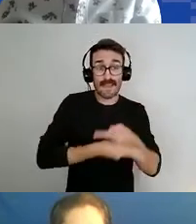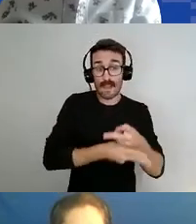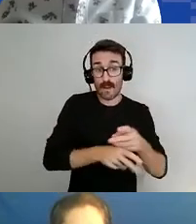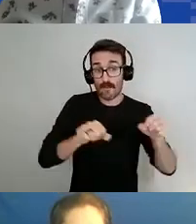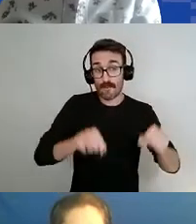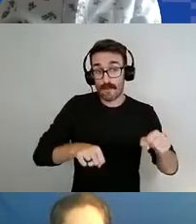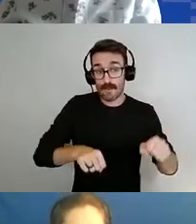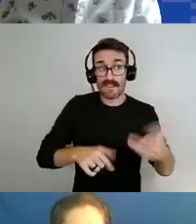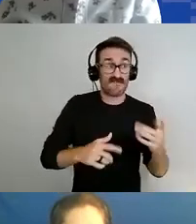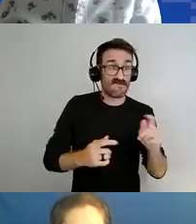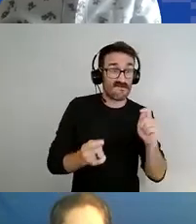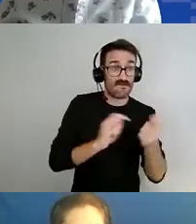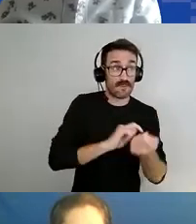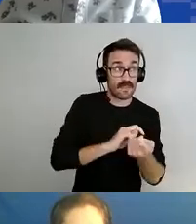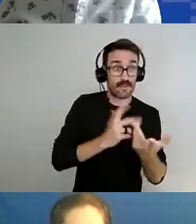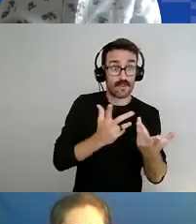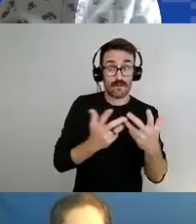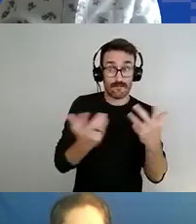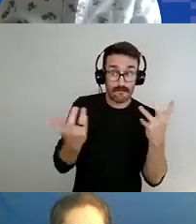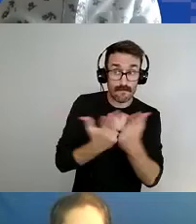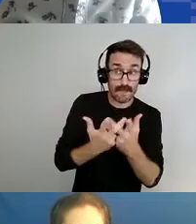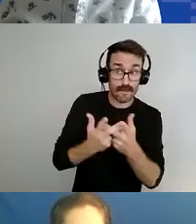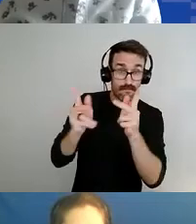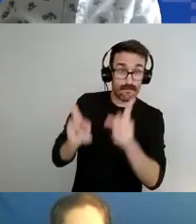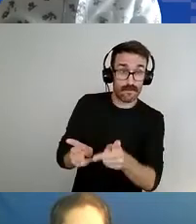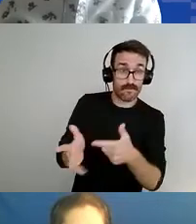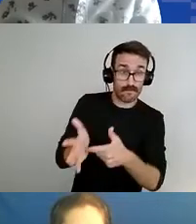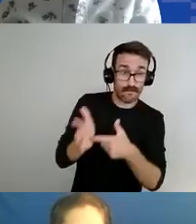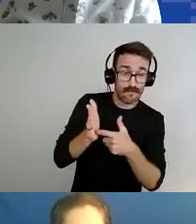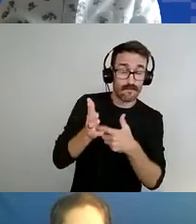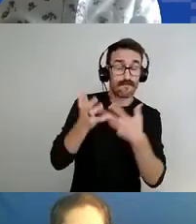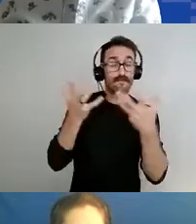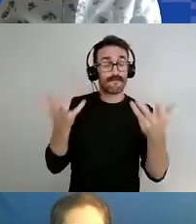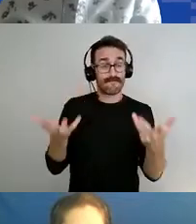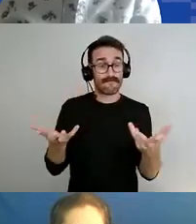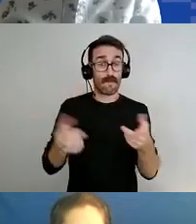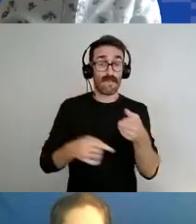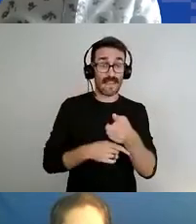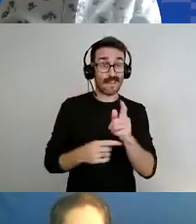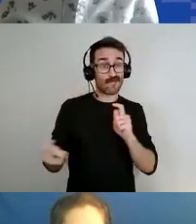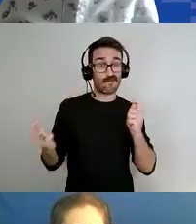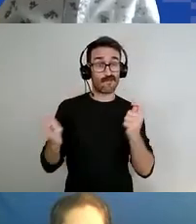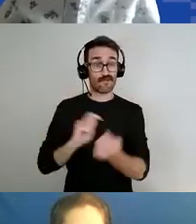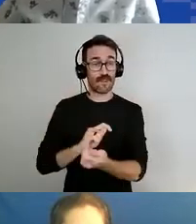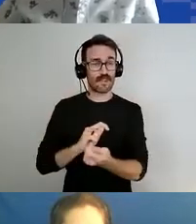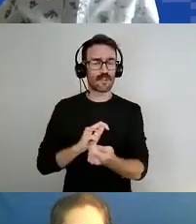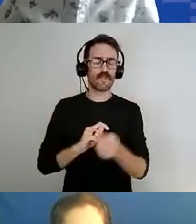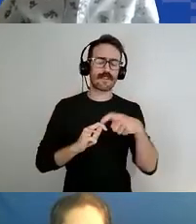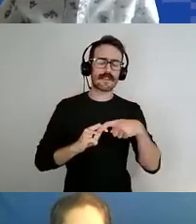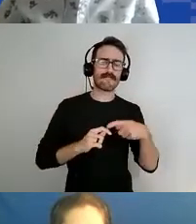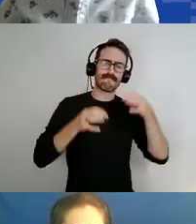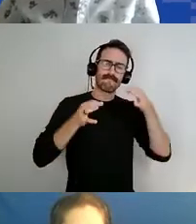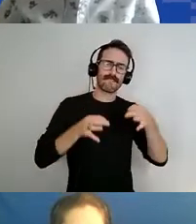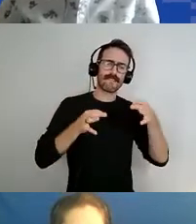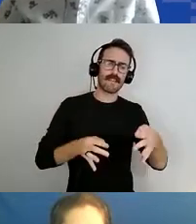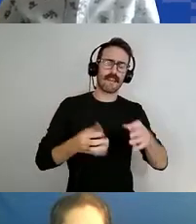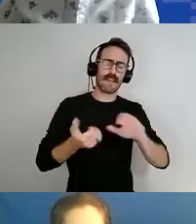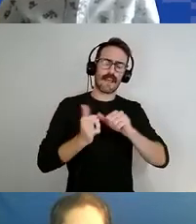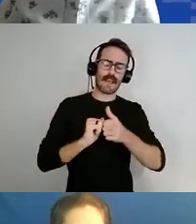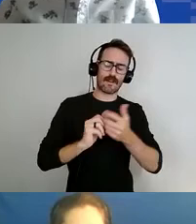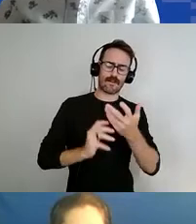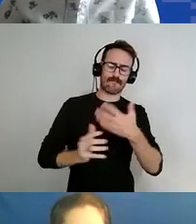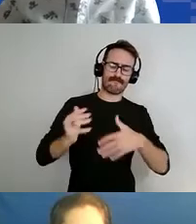the level that is or was needed. And then as a result of this change, making choices around the pace